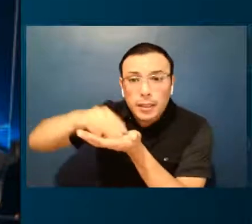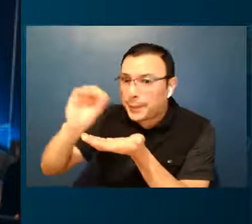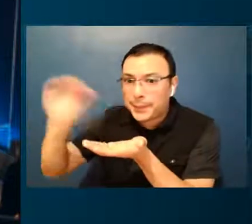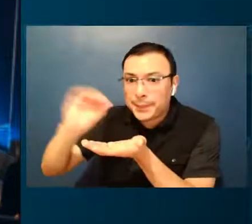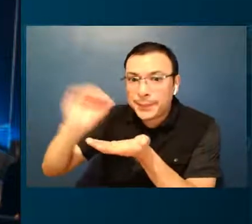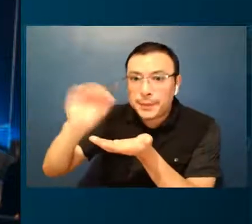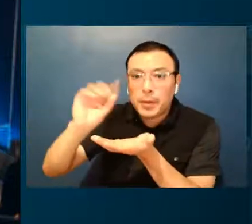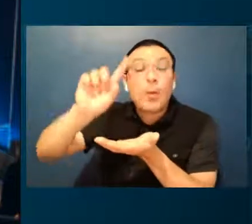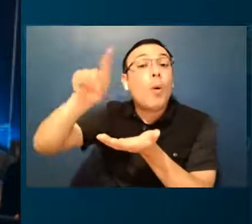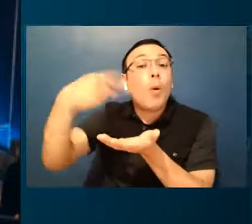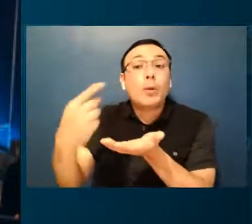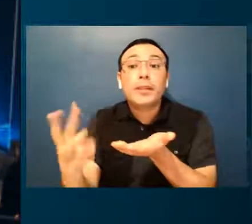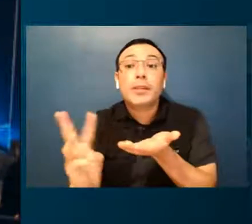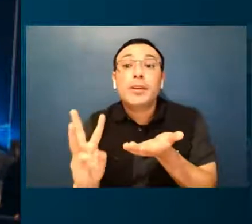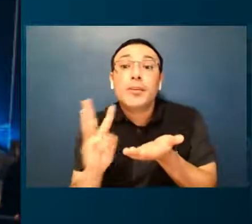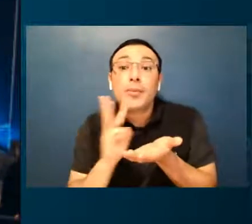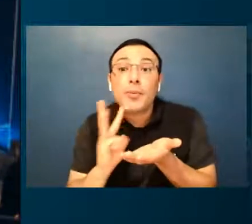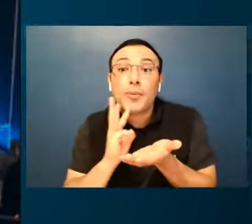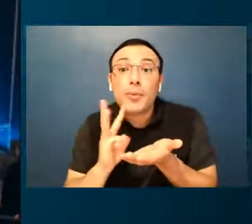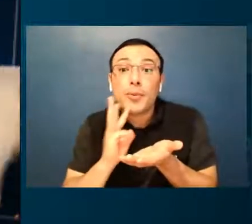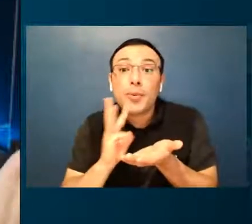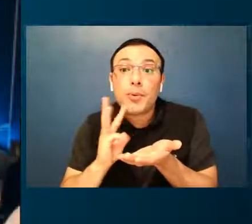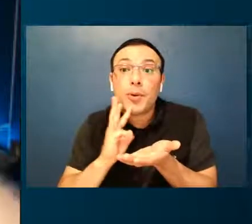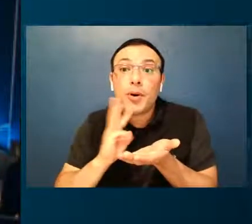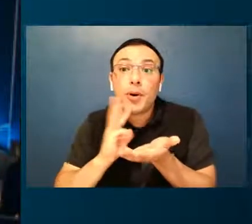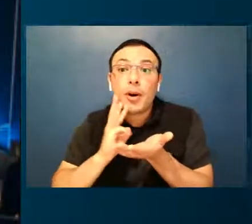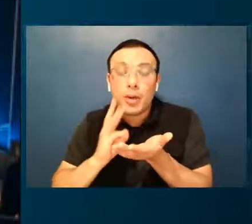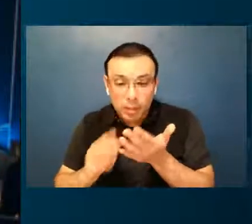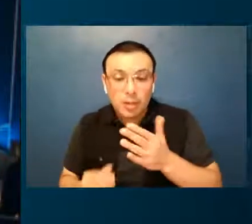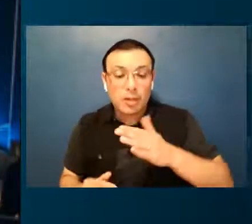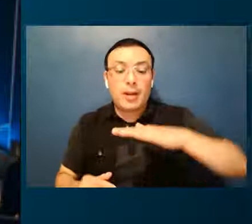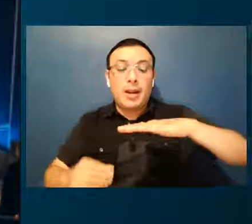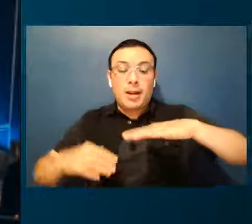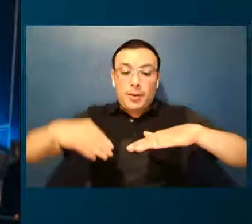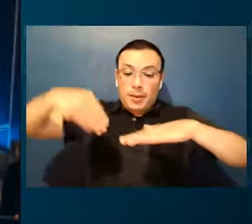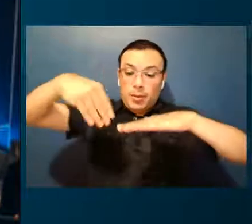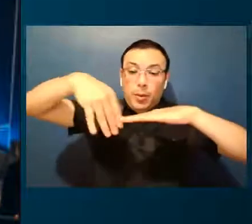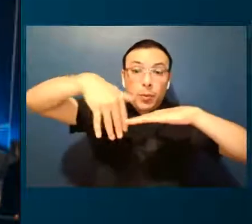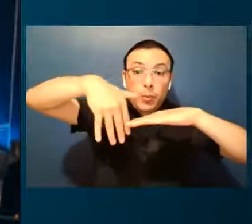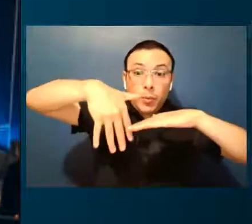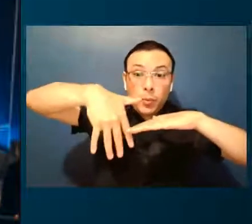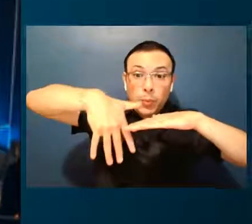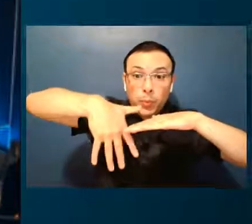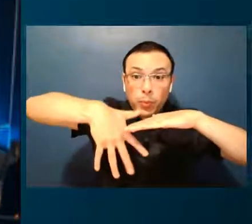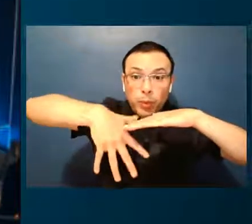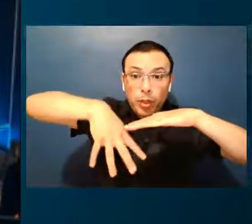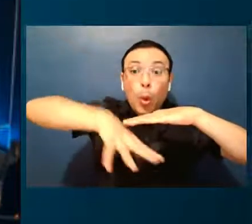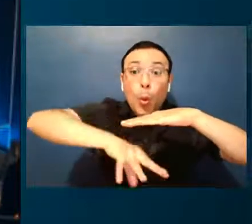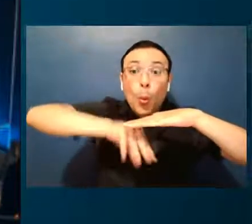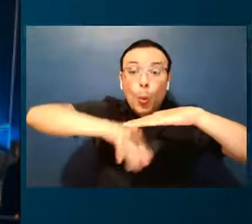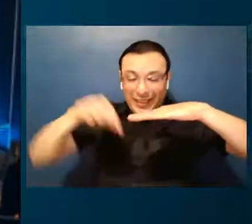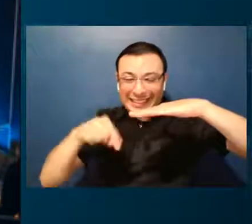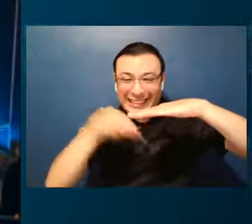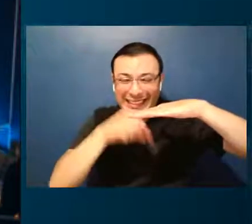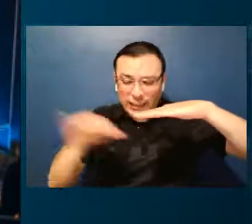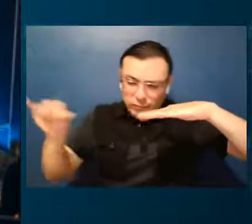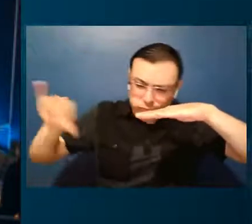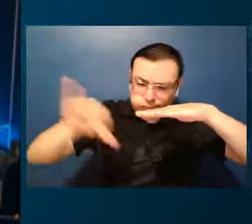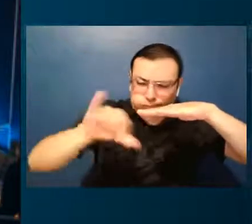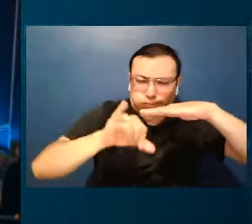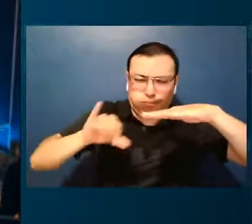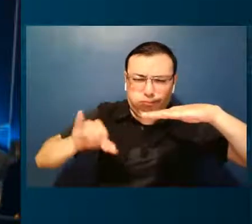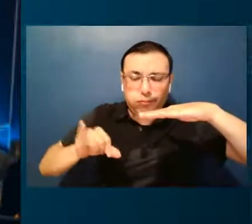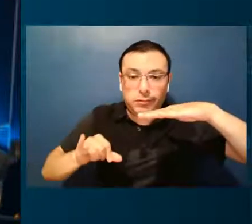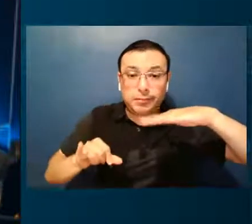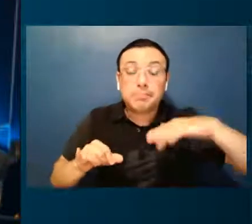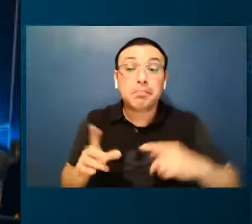plants can actually grow in water and only water, even in outer space too. So far we've grown lettuce and